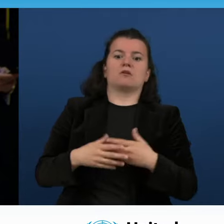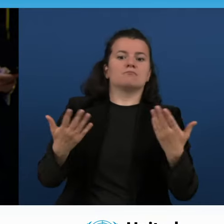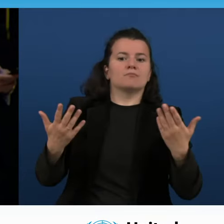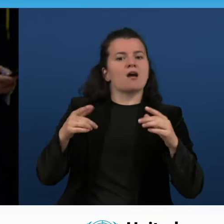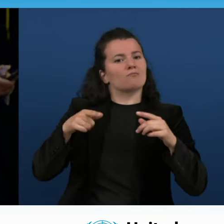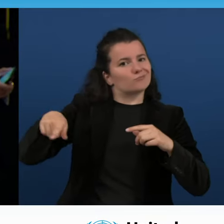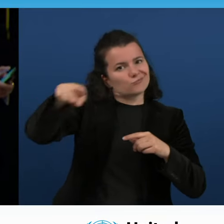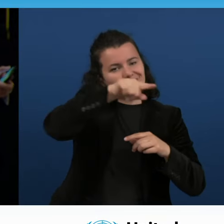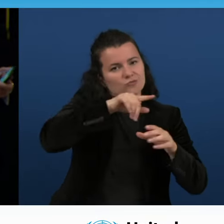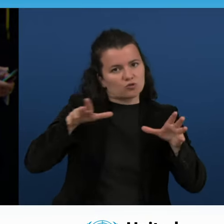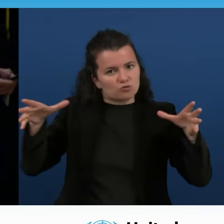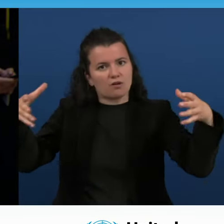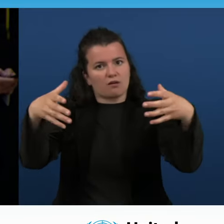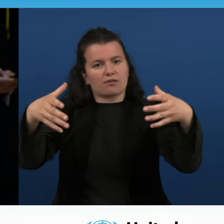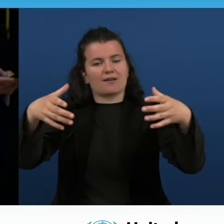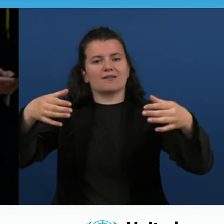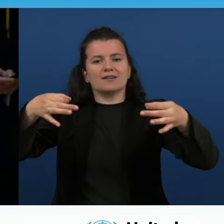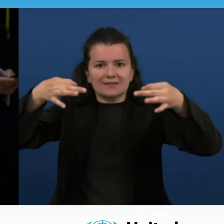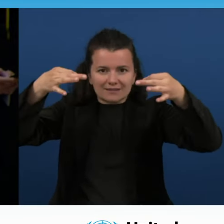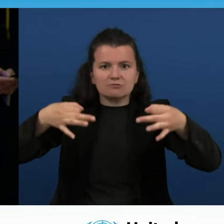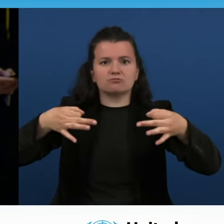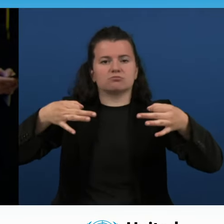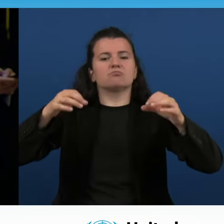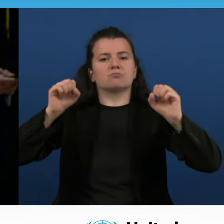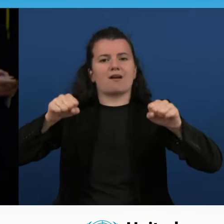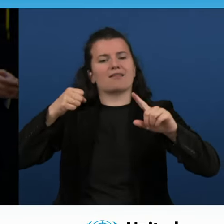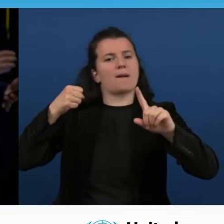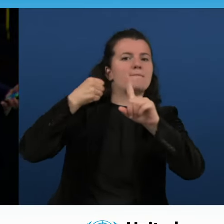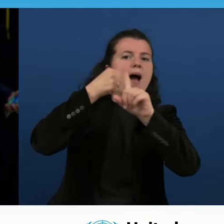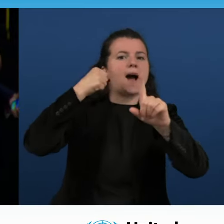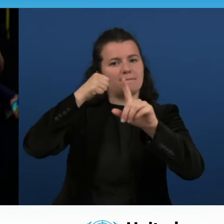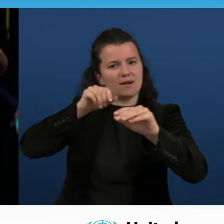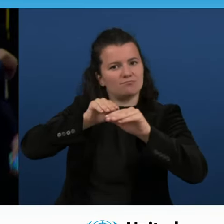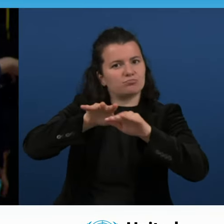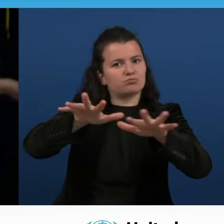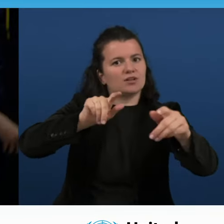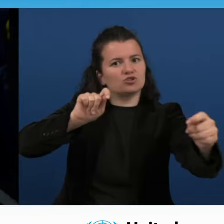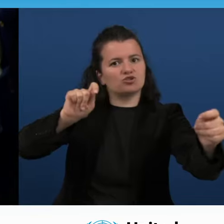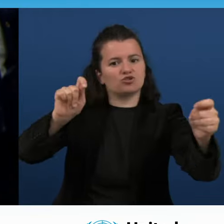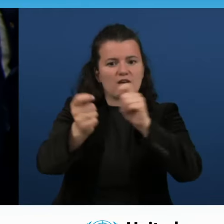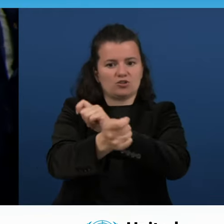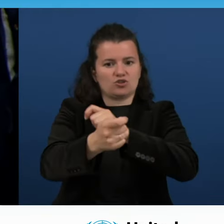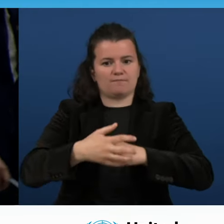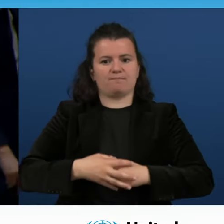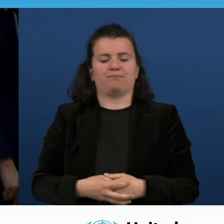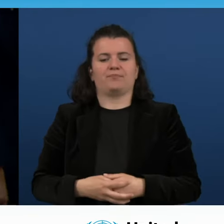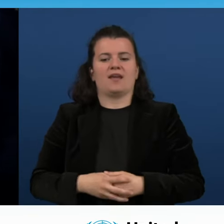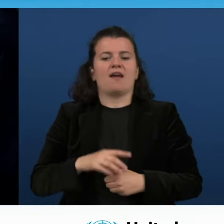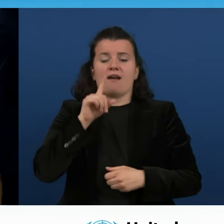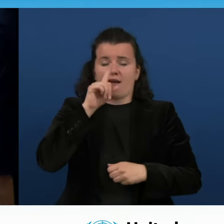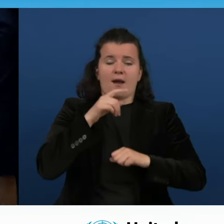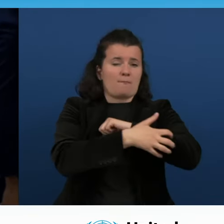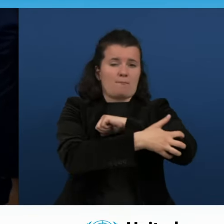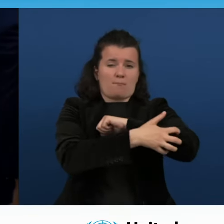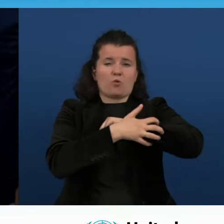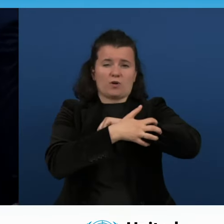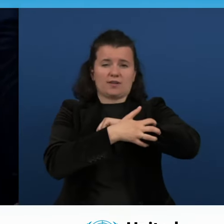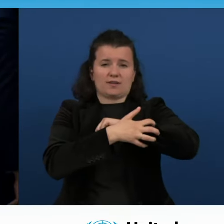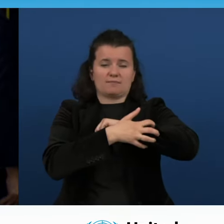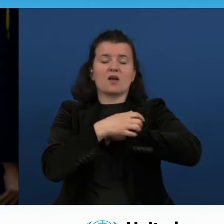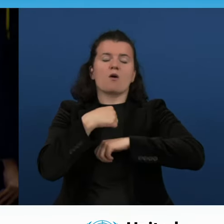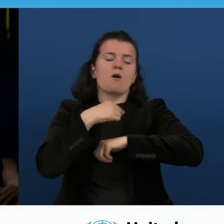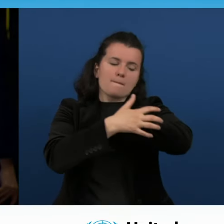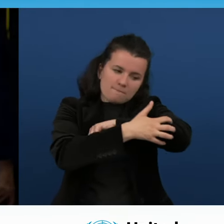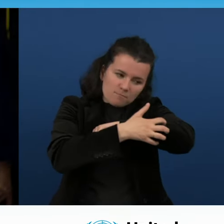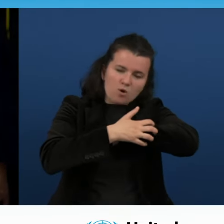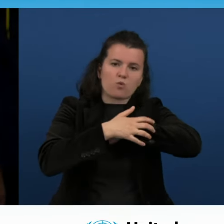me share my personal story as an example of poverty close to my heart, period poverty. Many girls and women around the world miss